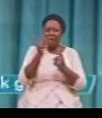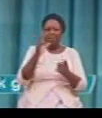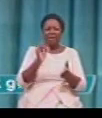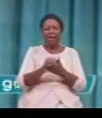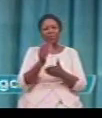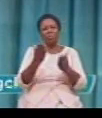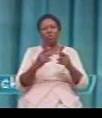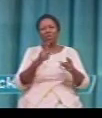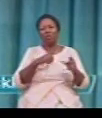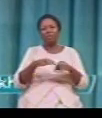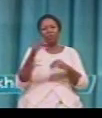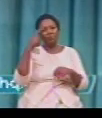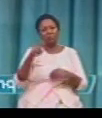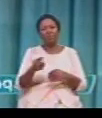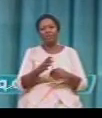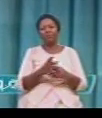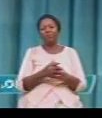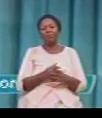do for you?